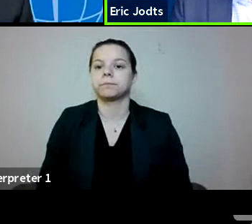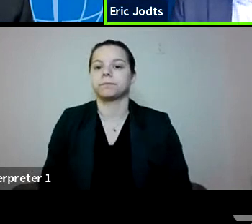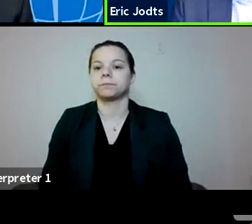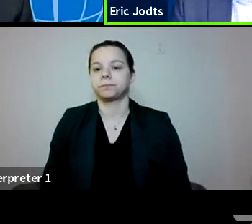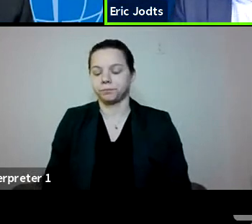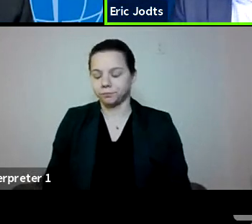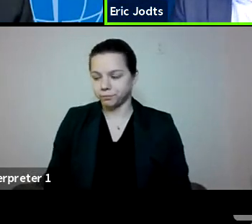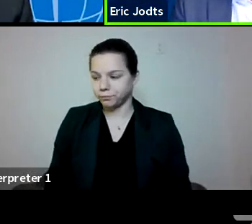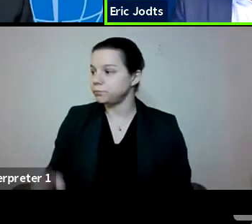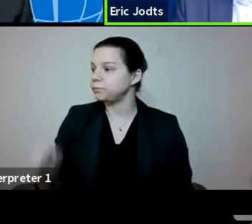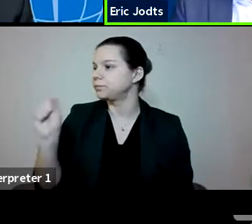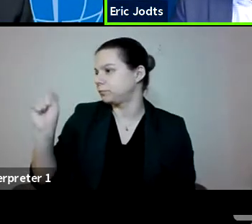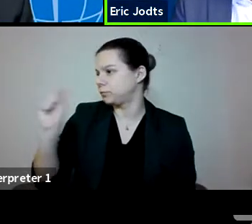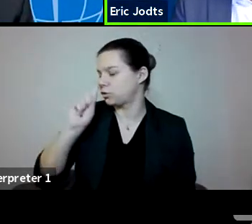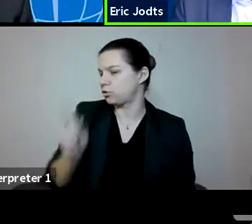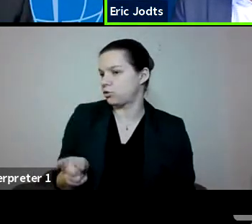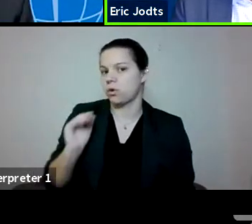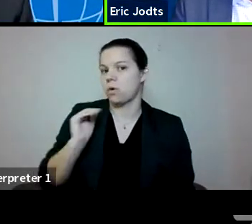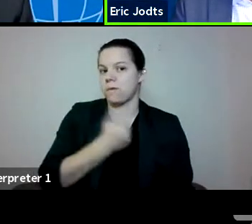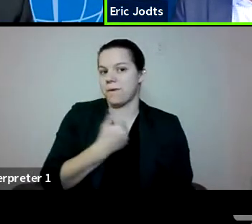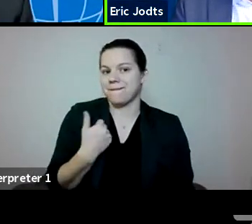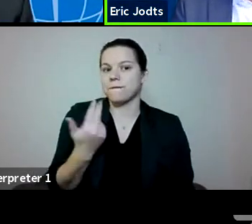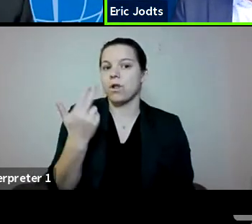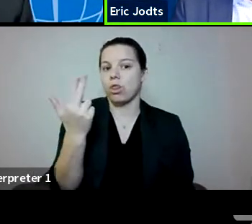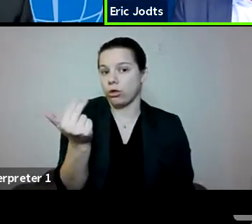Sure. So we had the 13